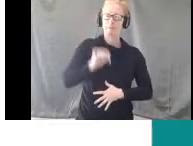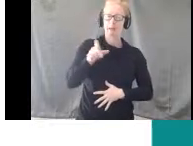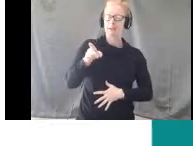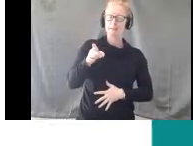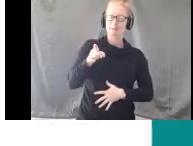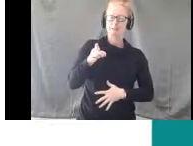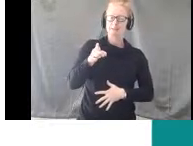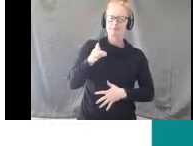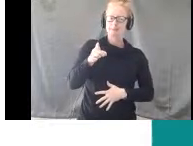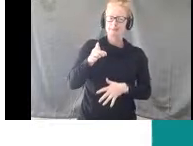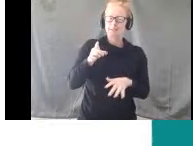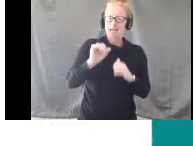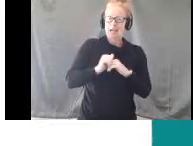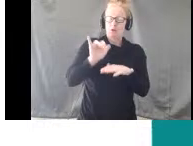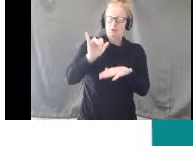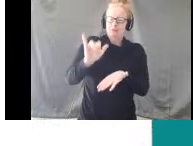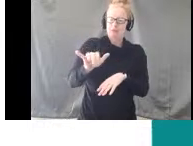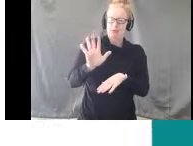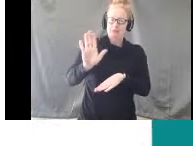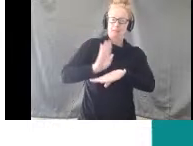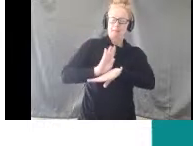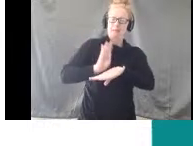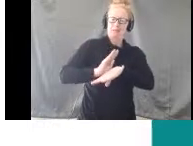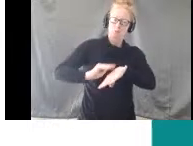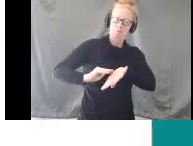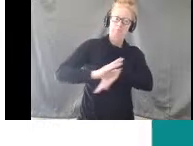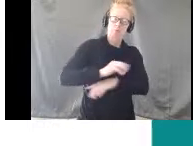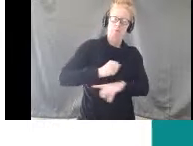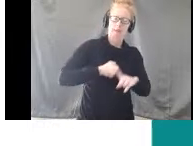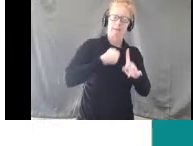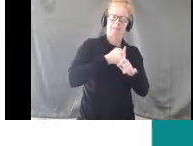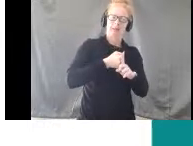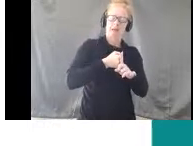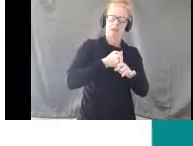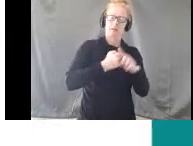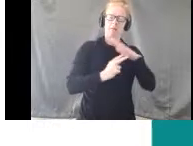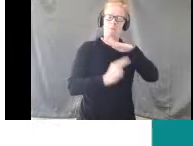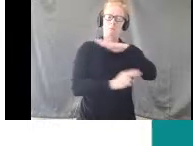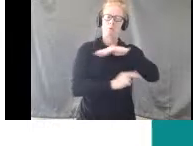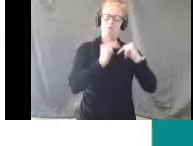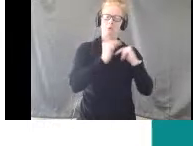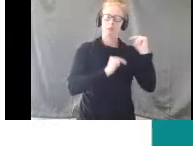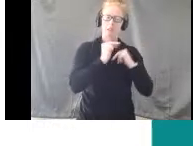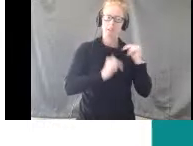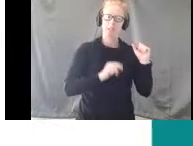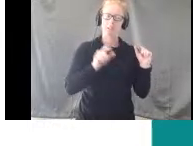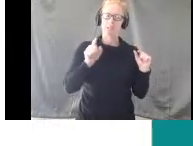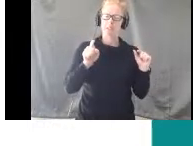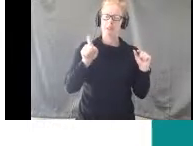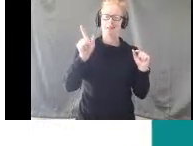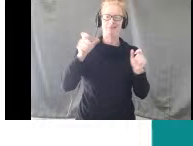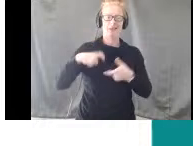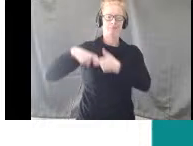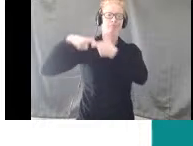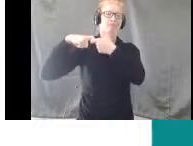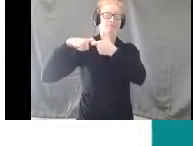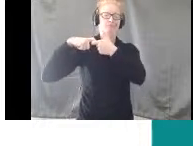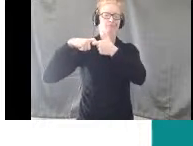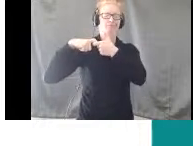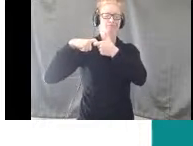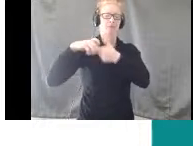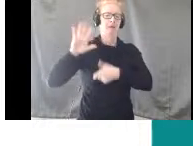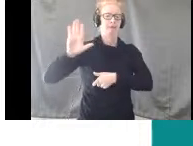what potential impacts their business would have given that ceasing of that complex fabrication, which is